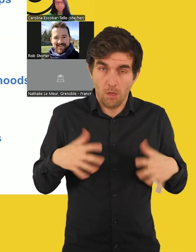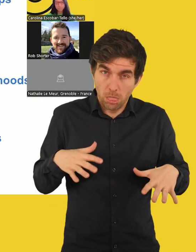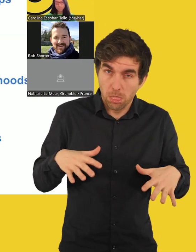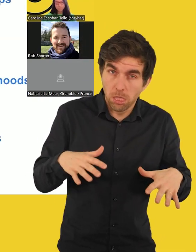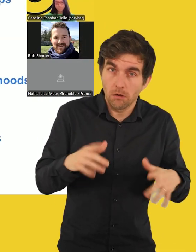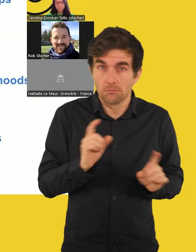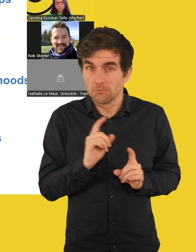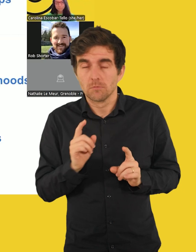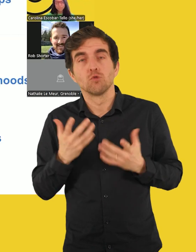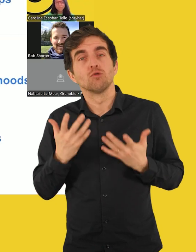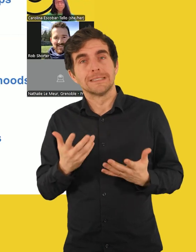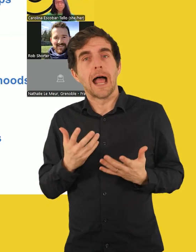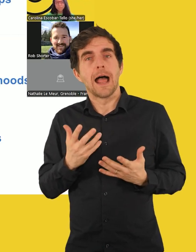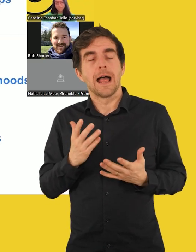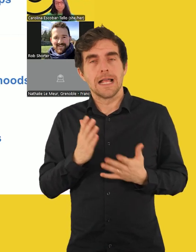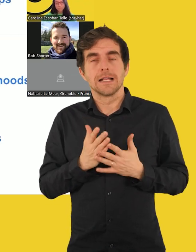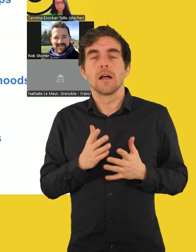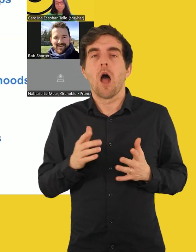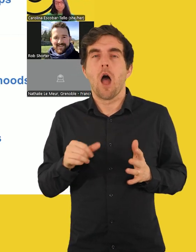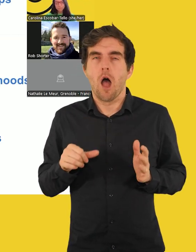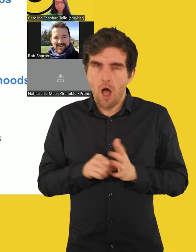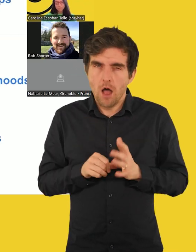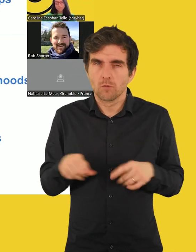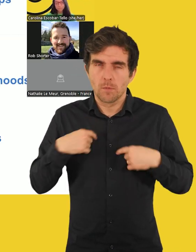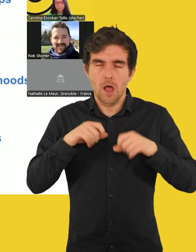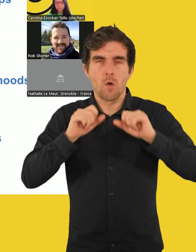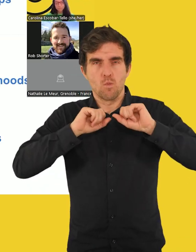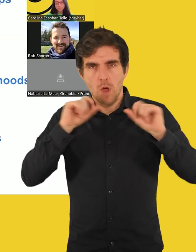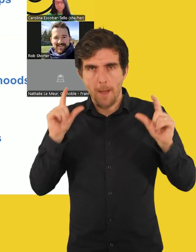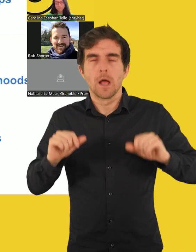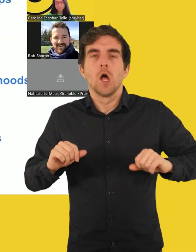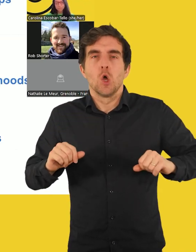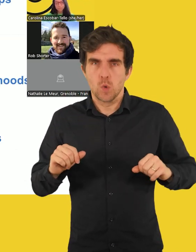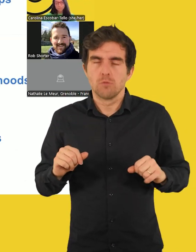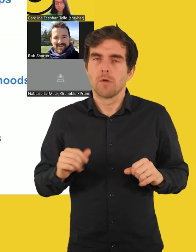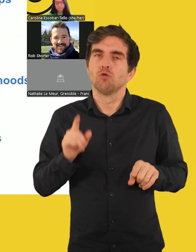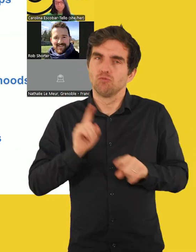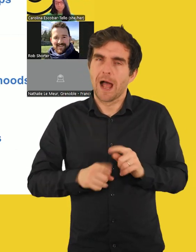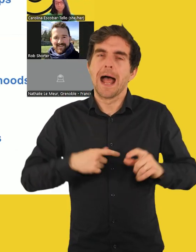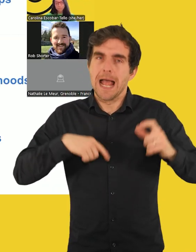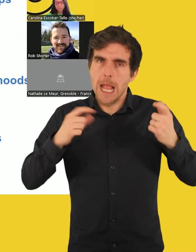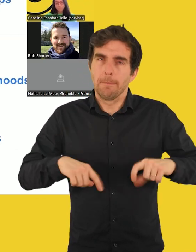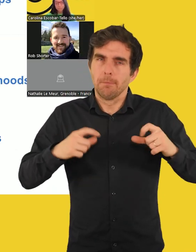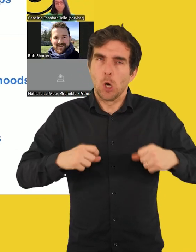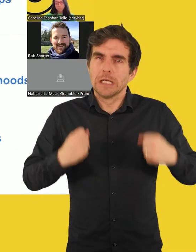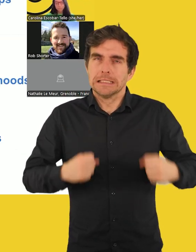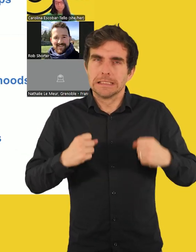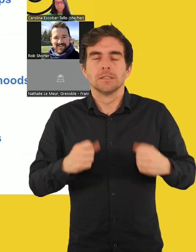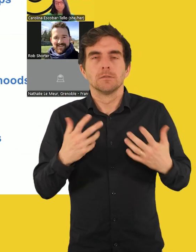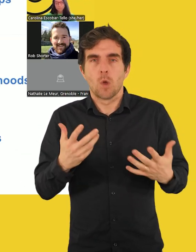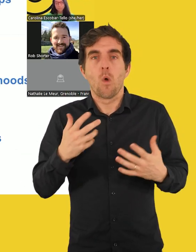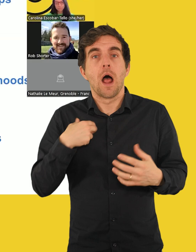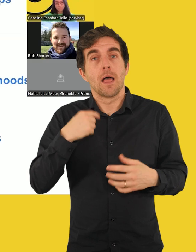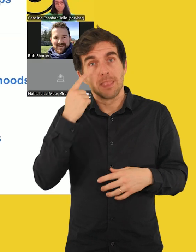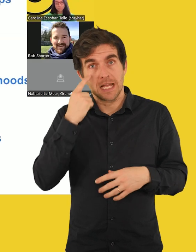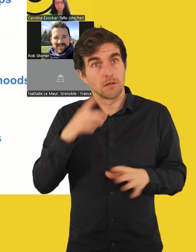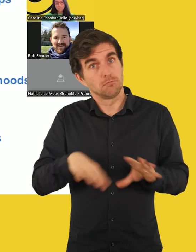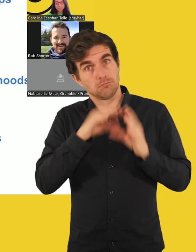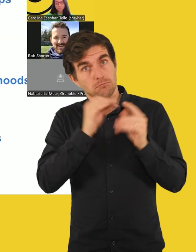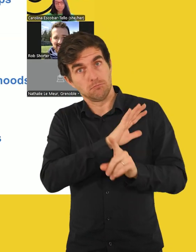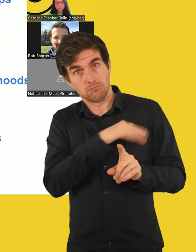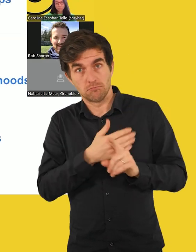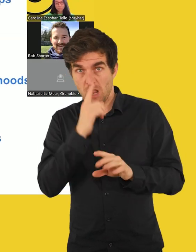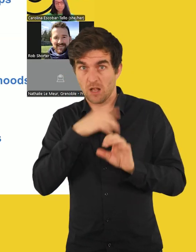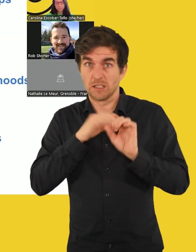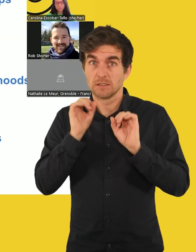fast enough? Right. And again, today is one of those days it's hard to wake up and think, okay, and keep moving forward. But I have to say, of